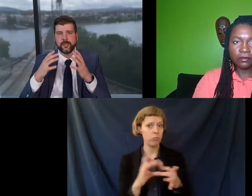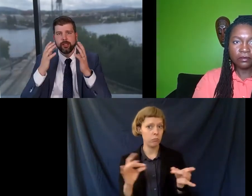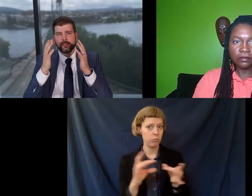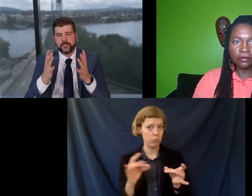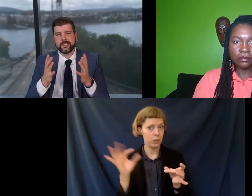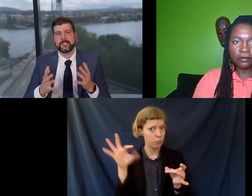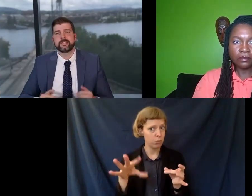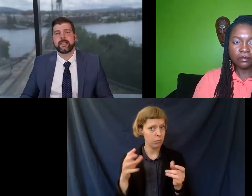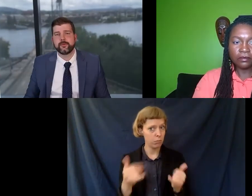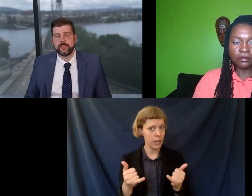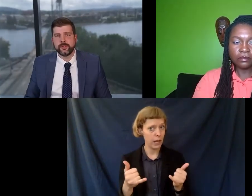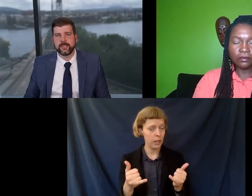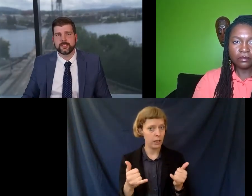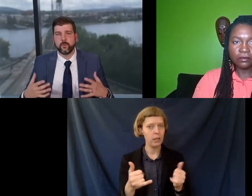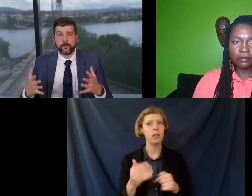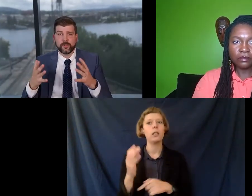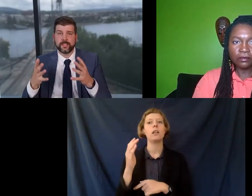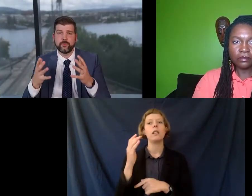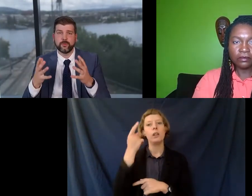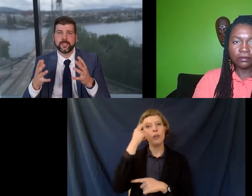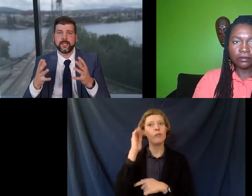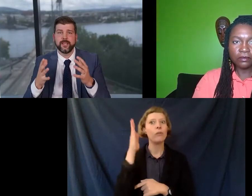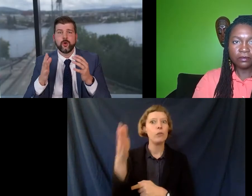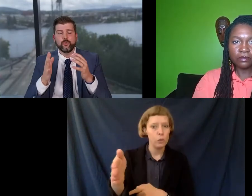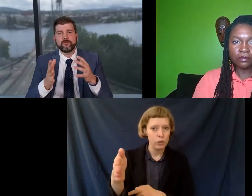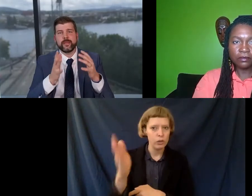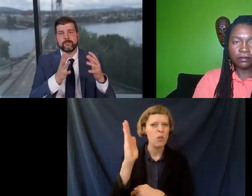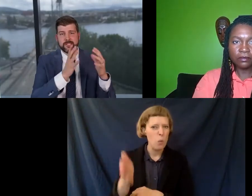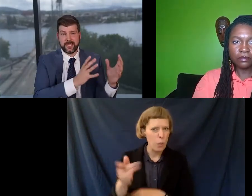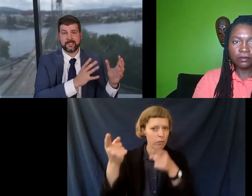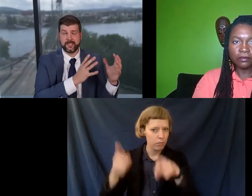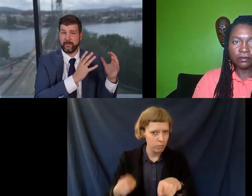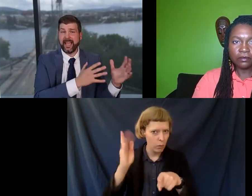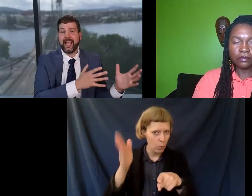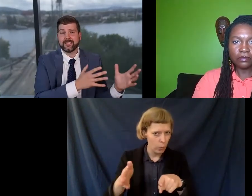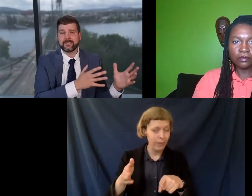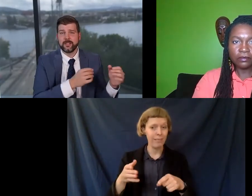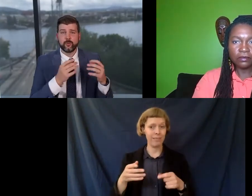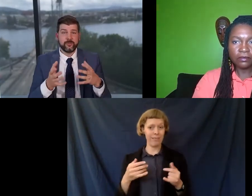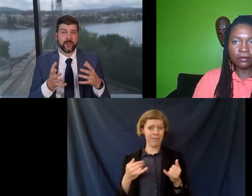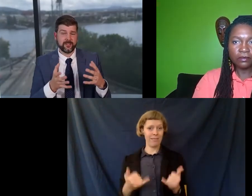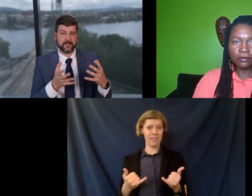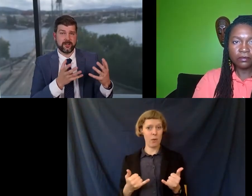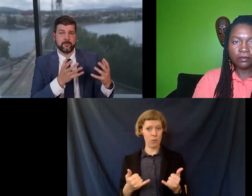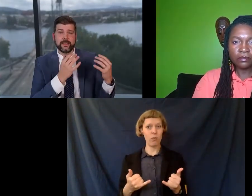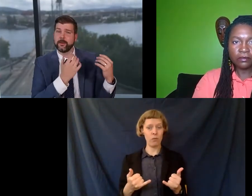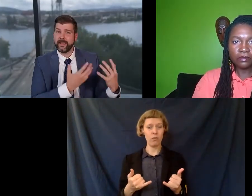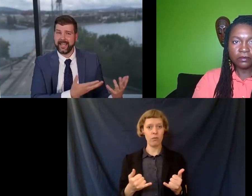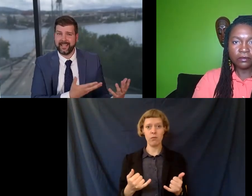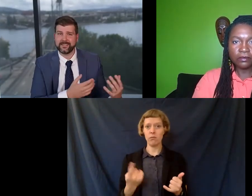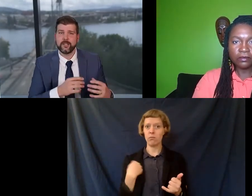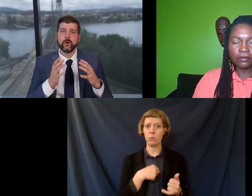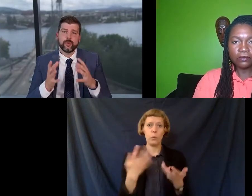future. The Justice Integrity Unit is the one place where we're saying, we've made mistakes in the past. We've caused harm in